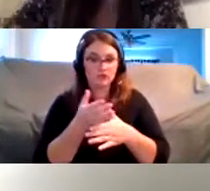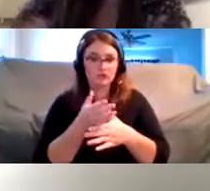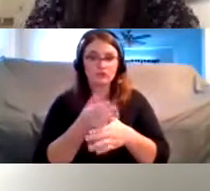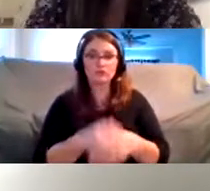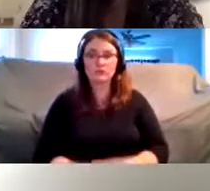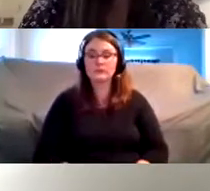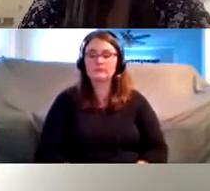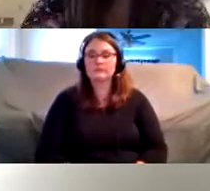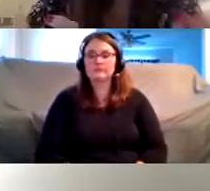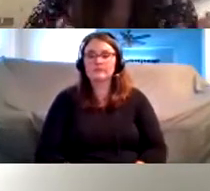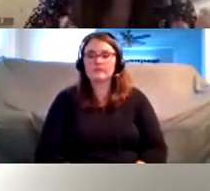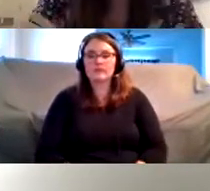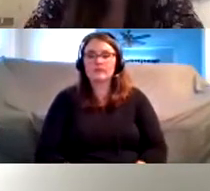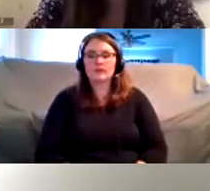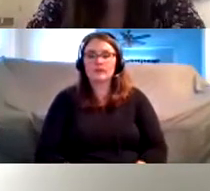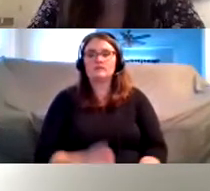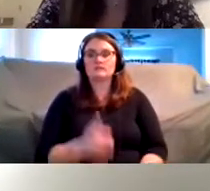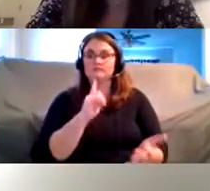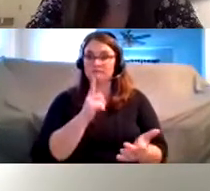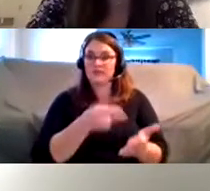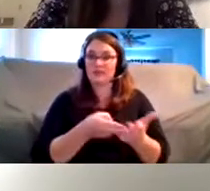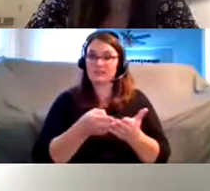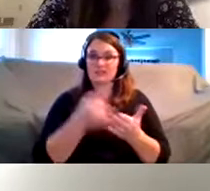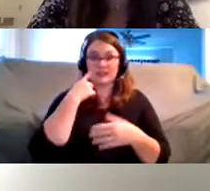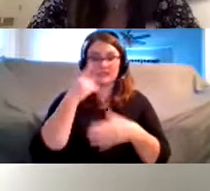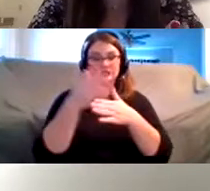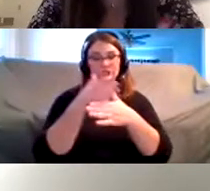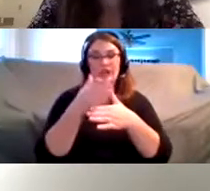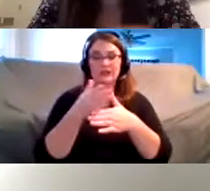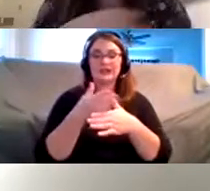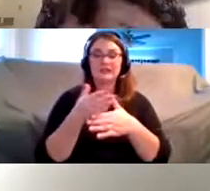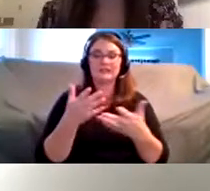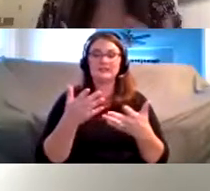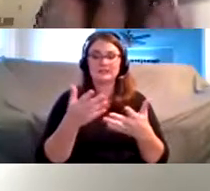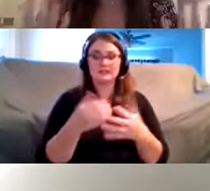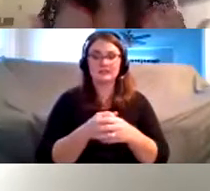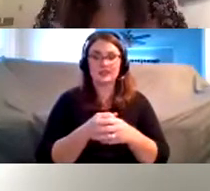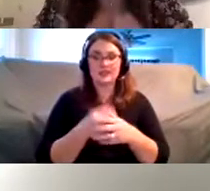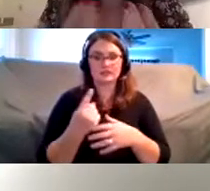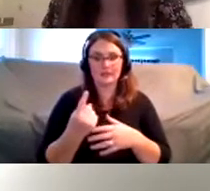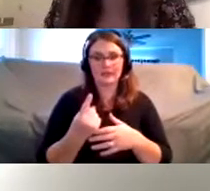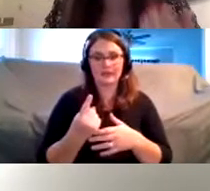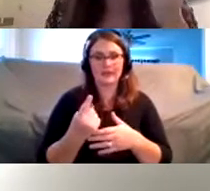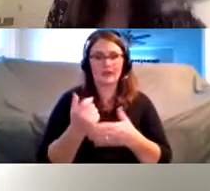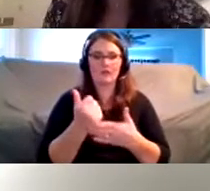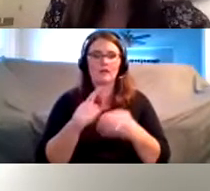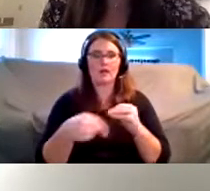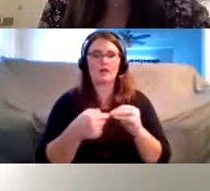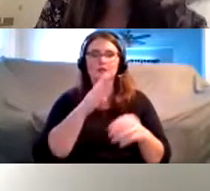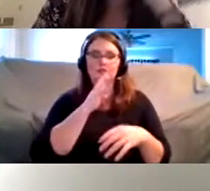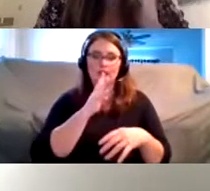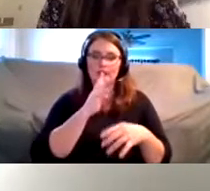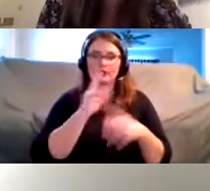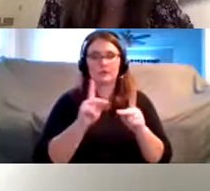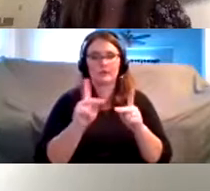Oh, I honestly think it's sharing. Honestly, I think it's there is something therapeutic about even just talking to people